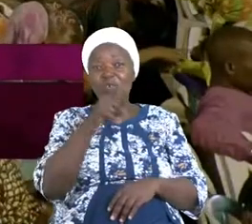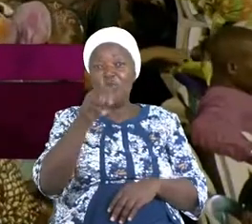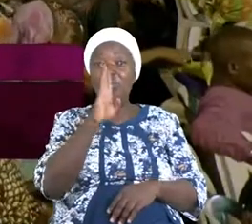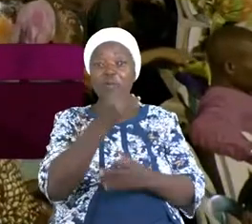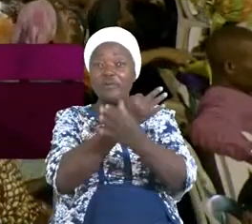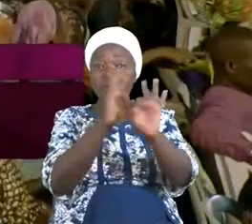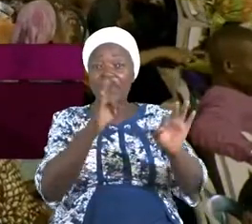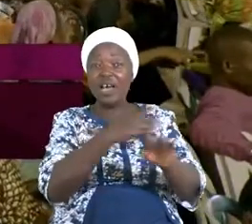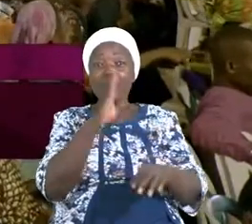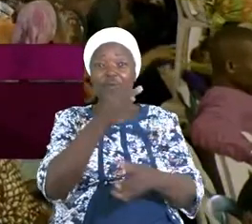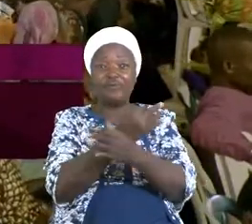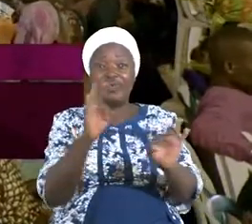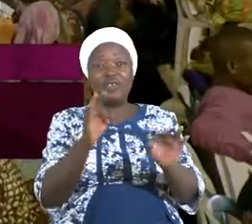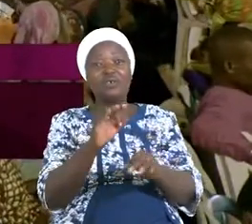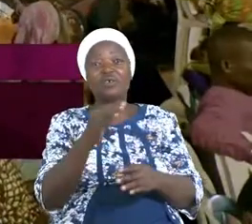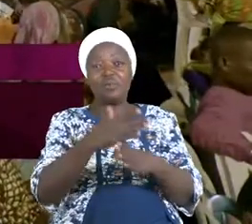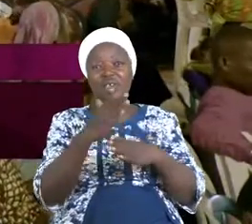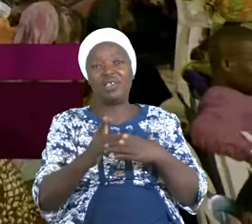free indeed.